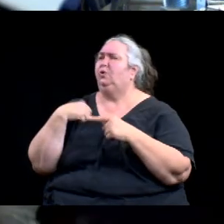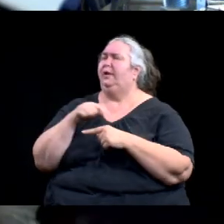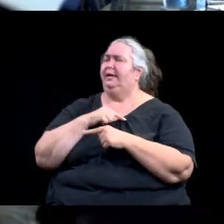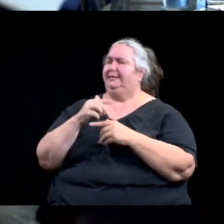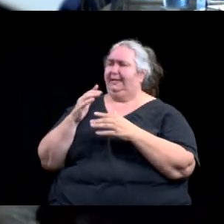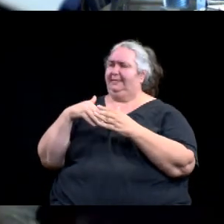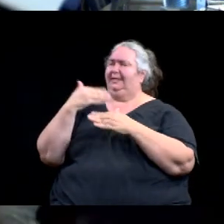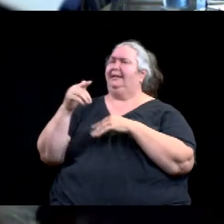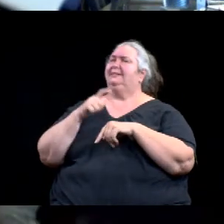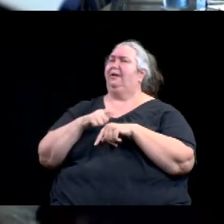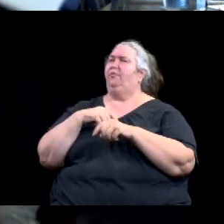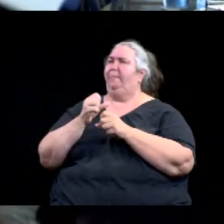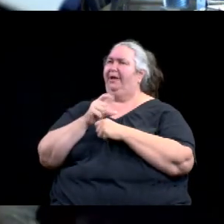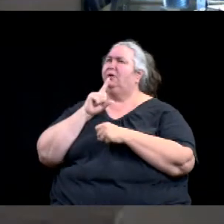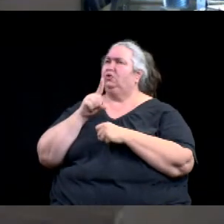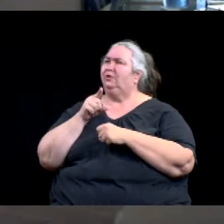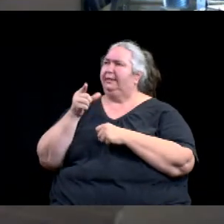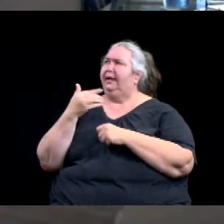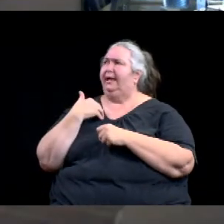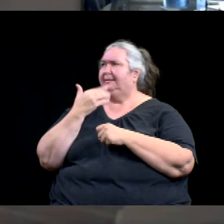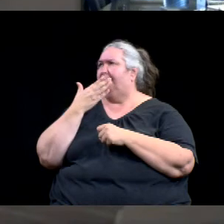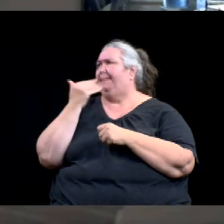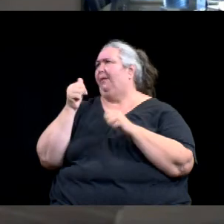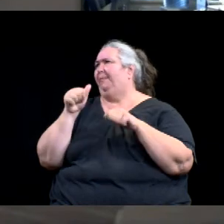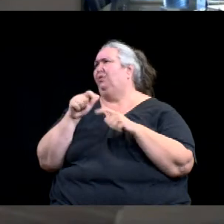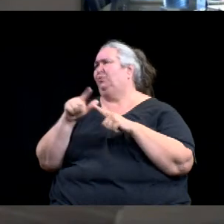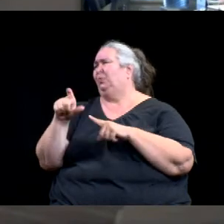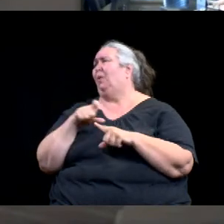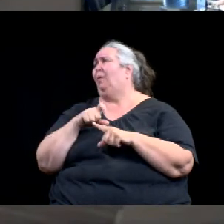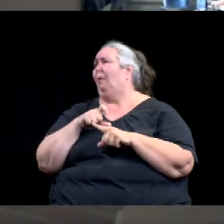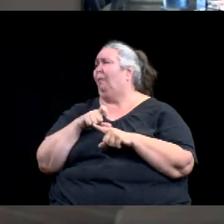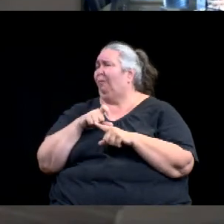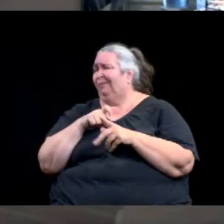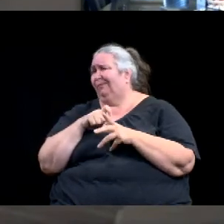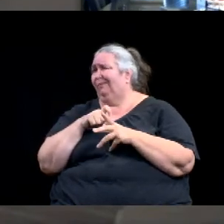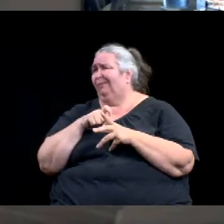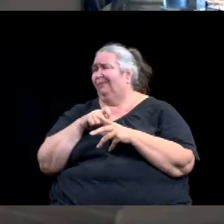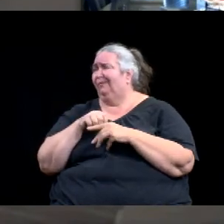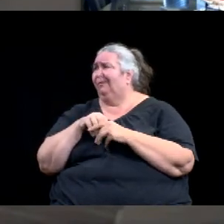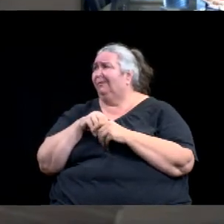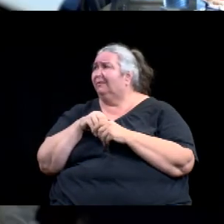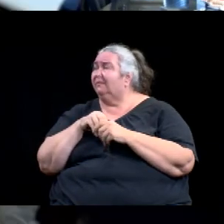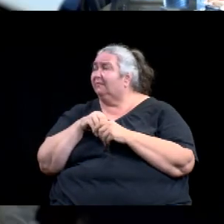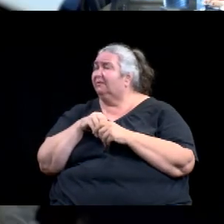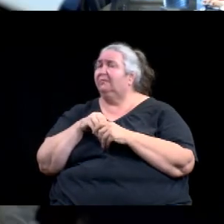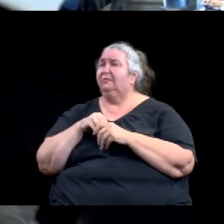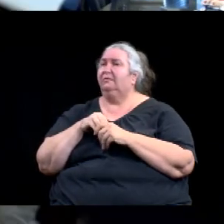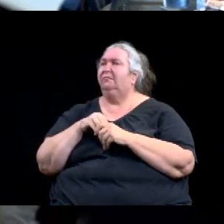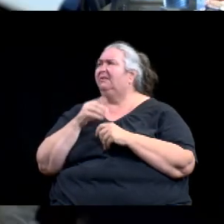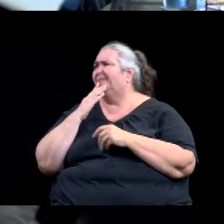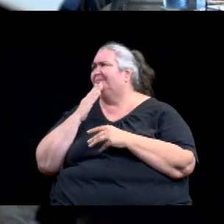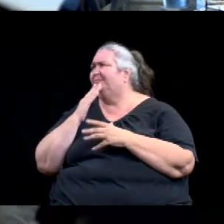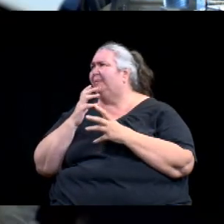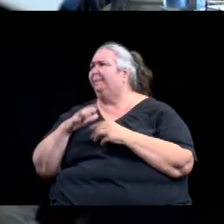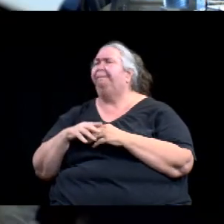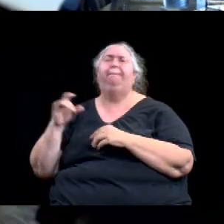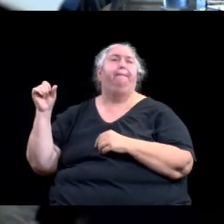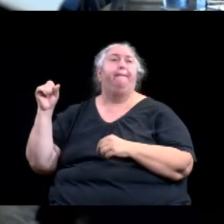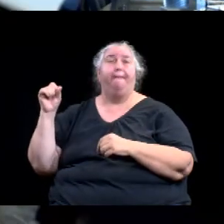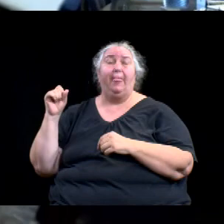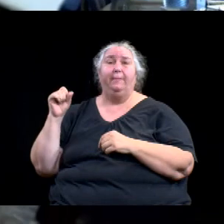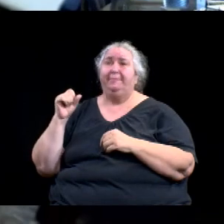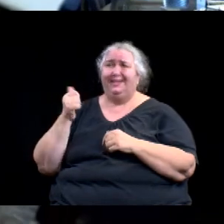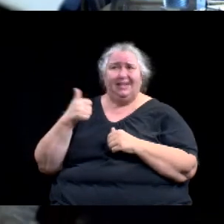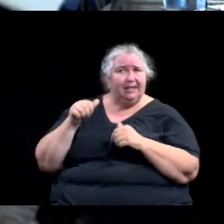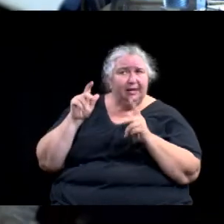Yes, sir. Thank you so much. Is there anyone else who's signed up for the hearing of visitors? No, sir. That was the last registered